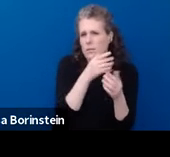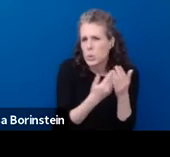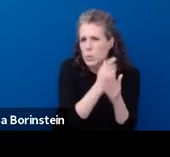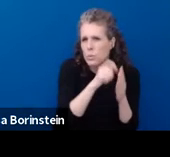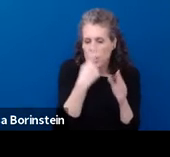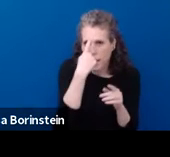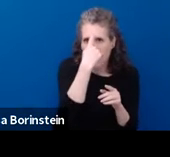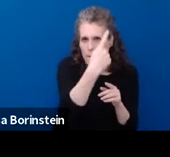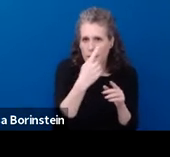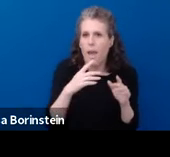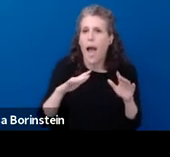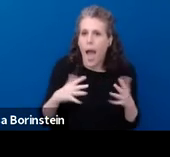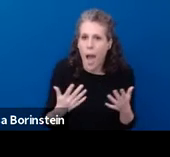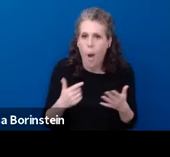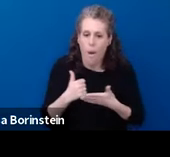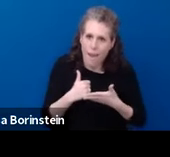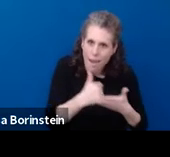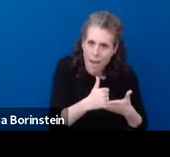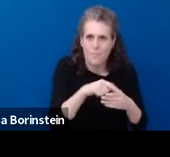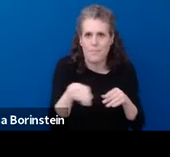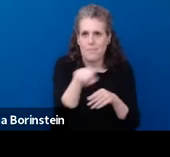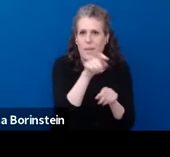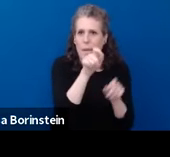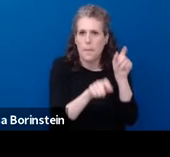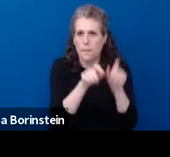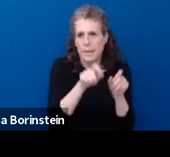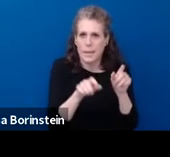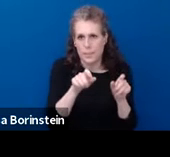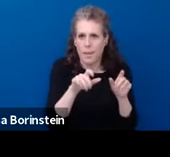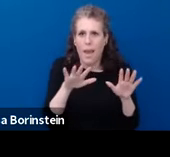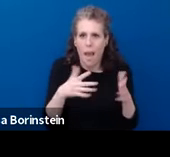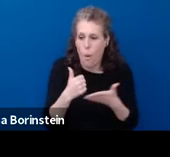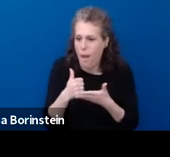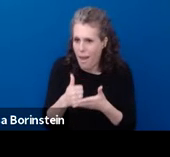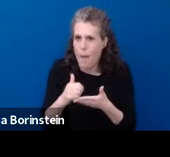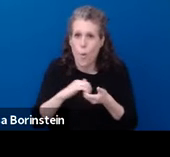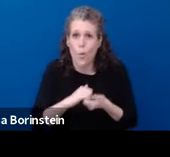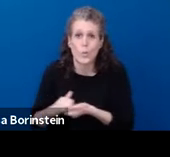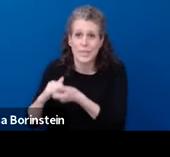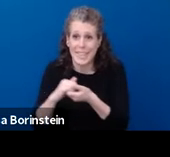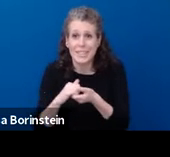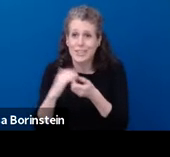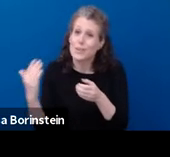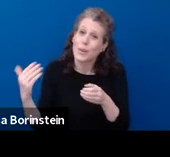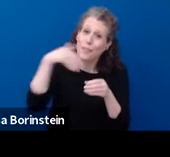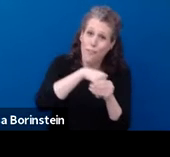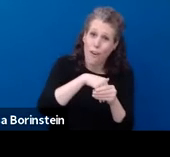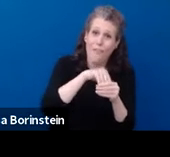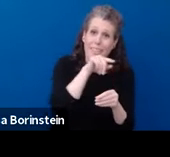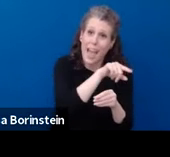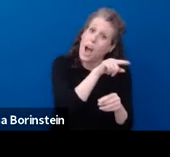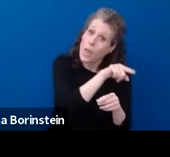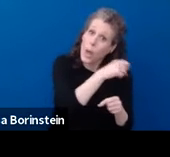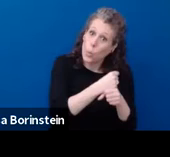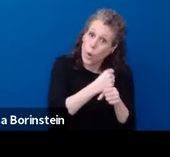we help the people, help the organizations do this work and include